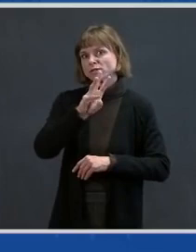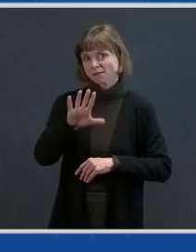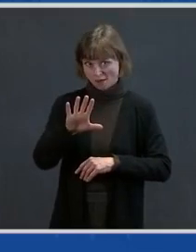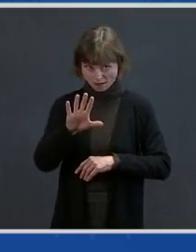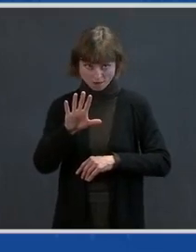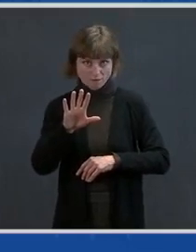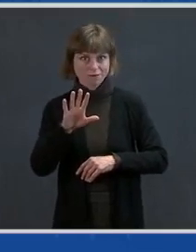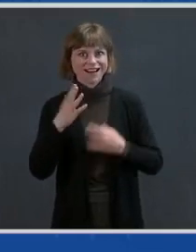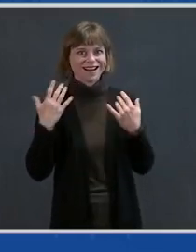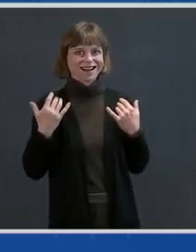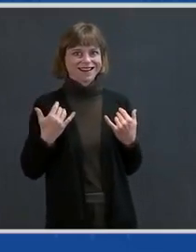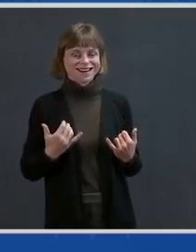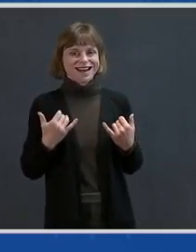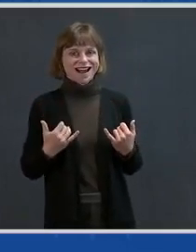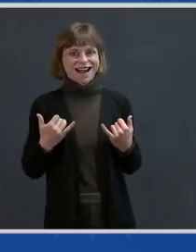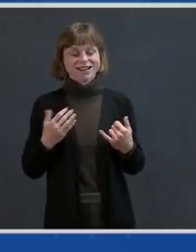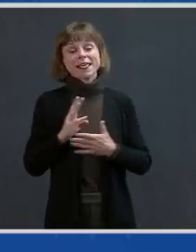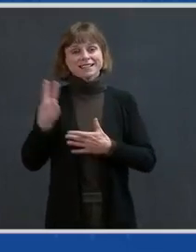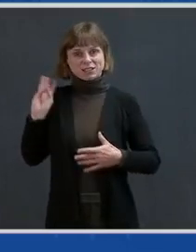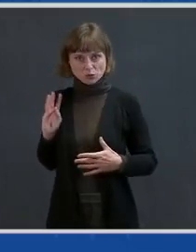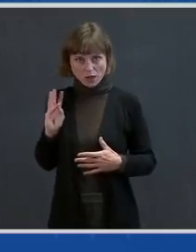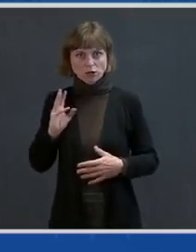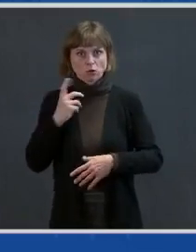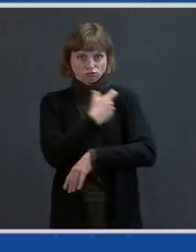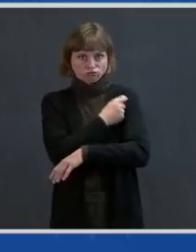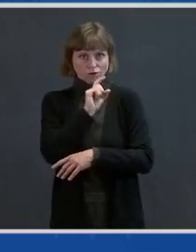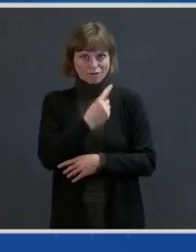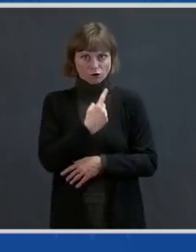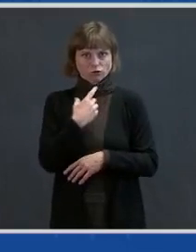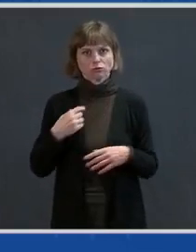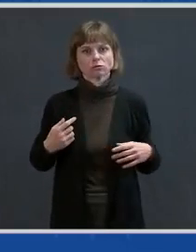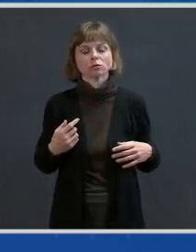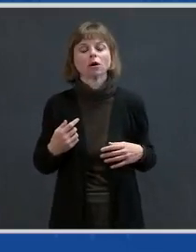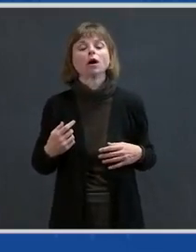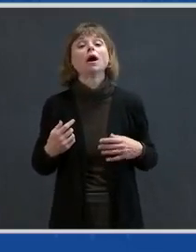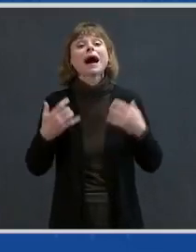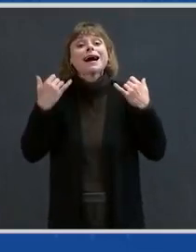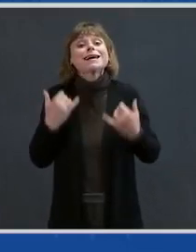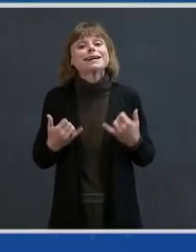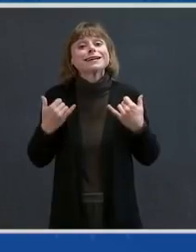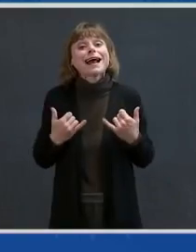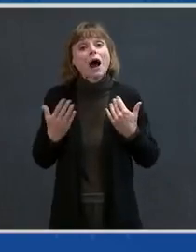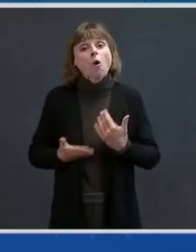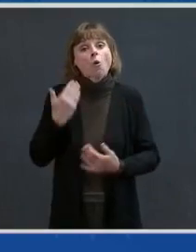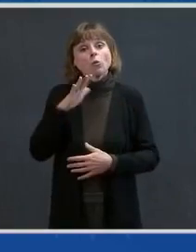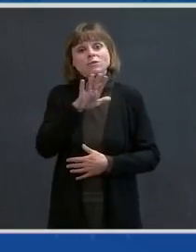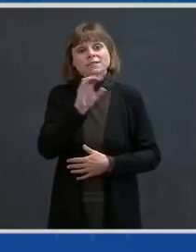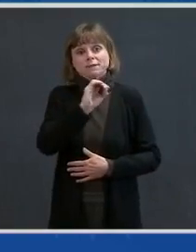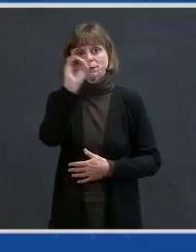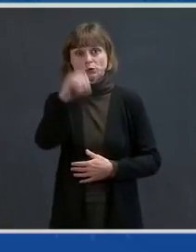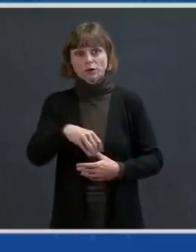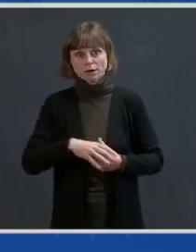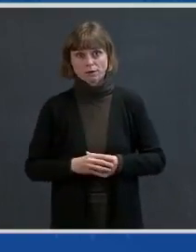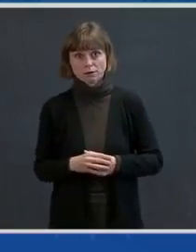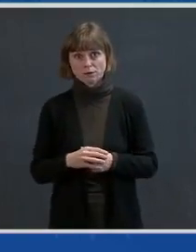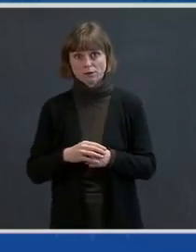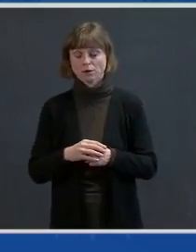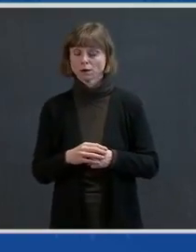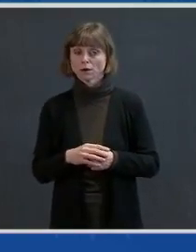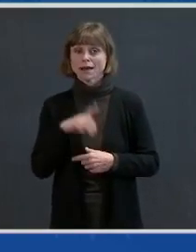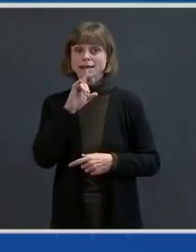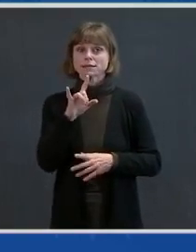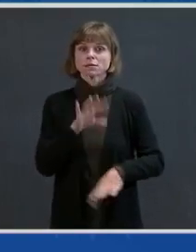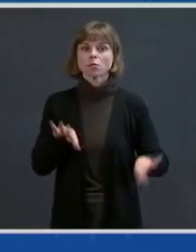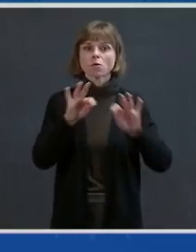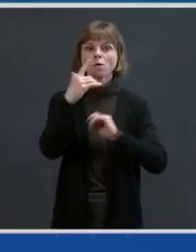now 6 weeks ago had received their first shot. Now that's close to 50%. That's important